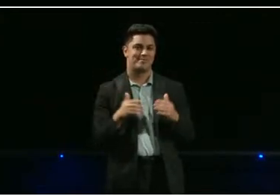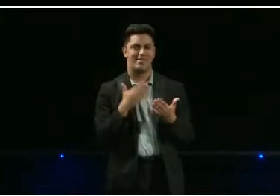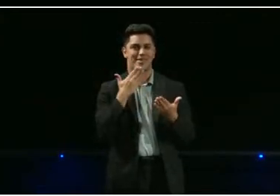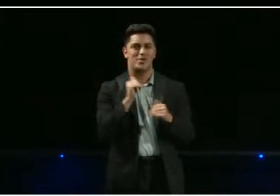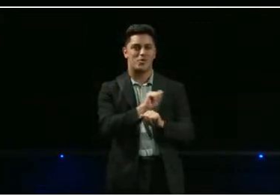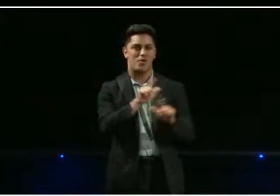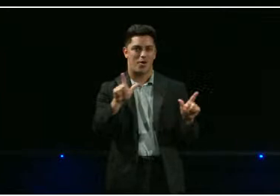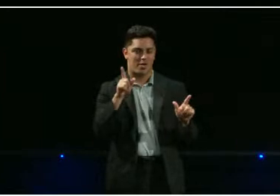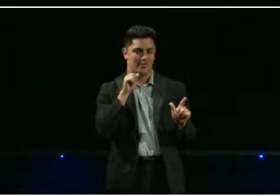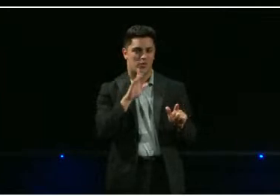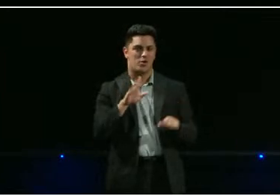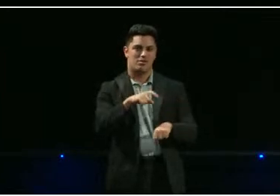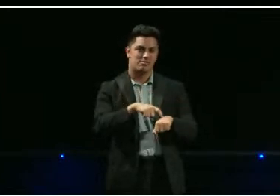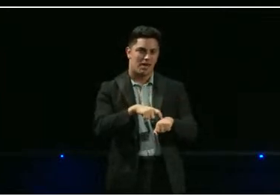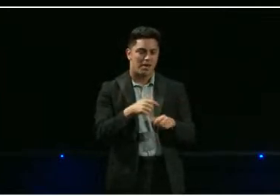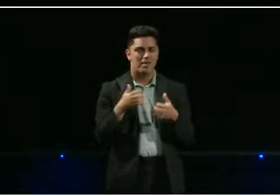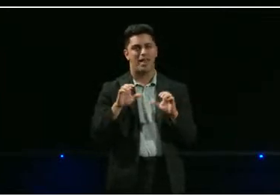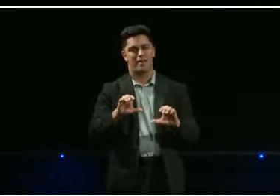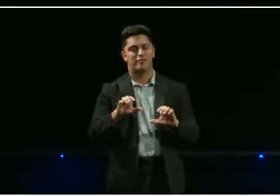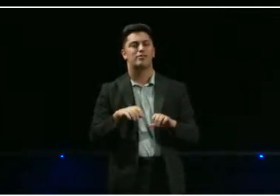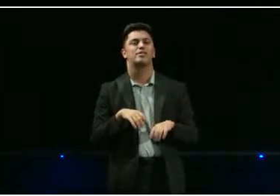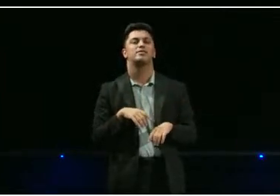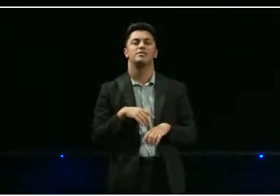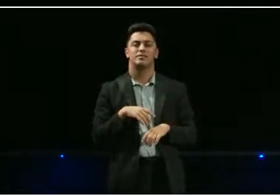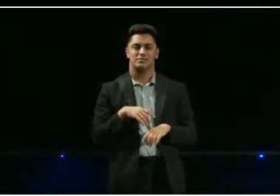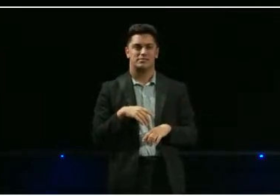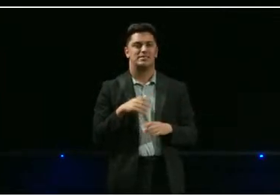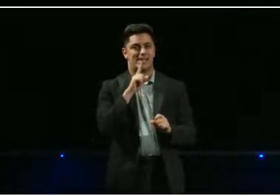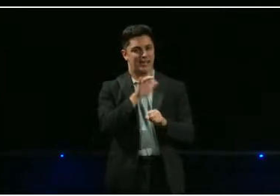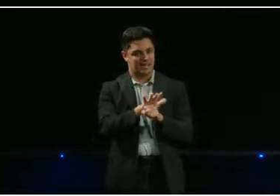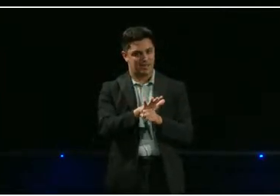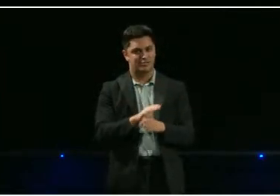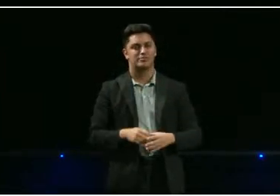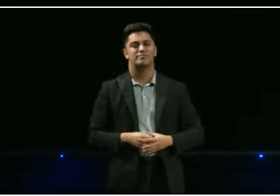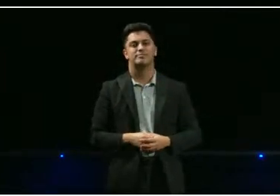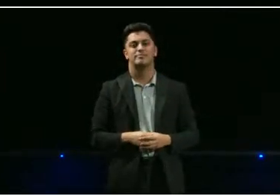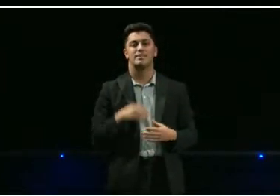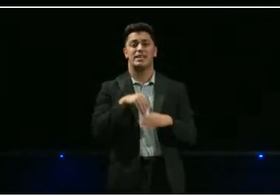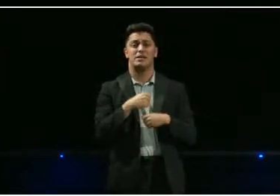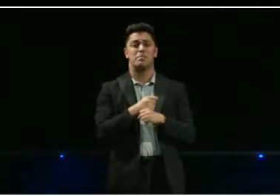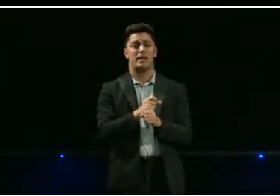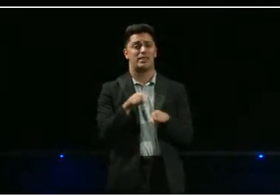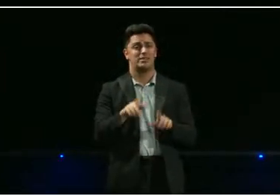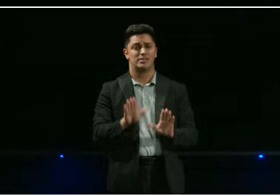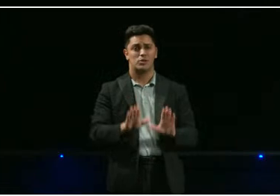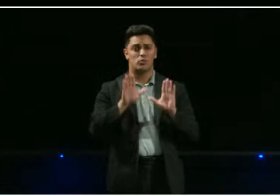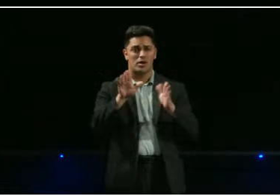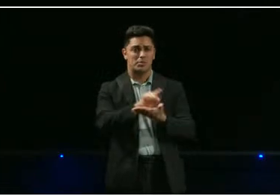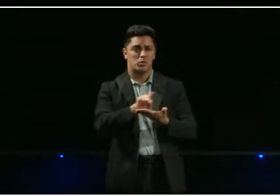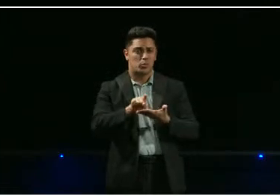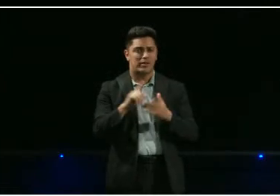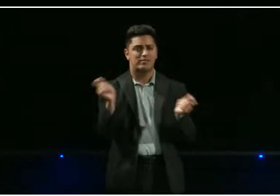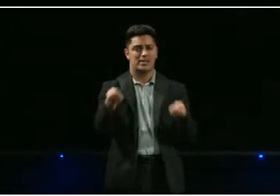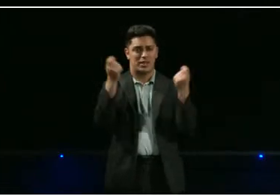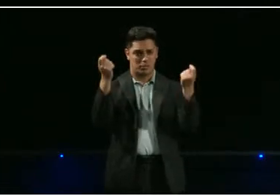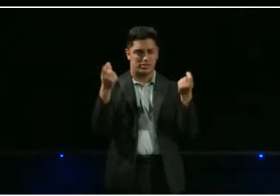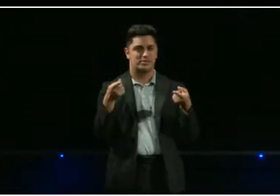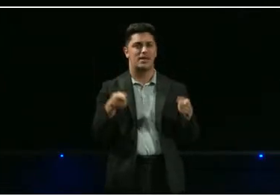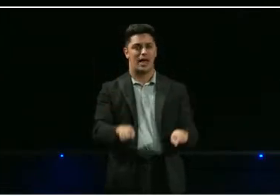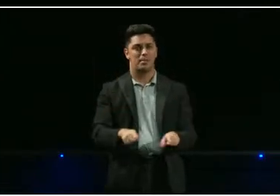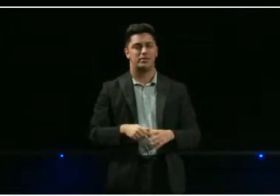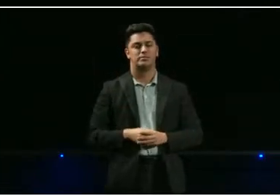all for your tireless efforts and dedication in making this incredible week of celebrations